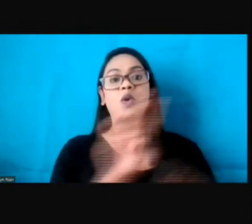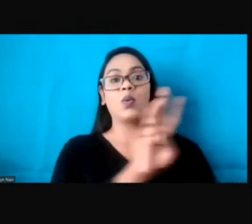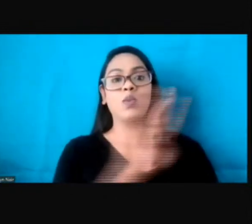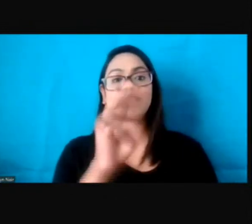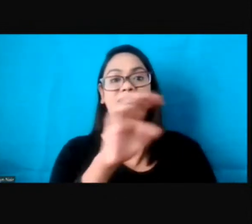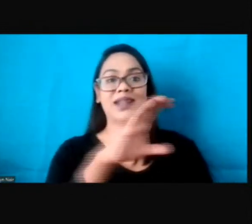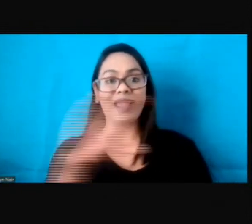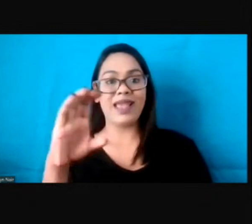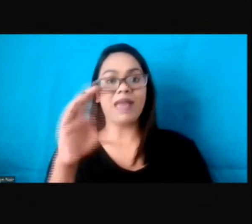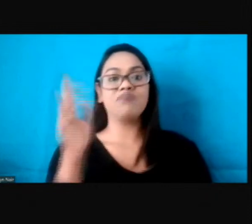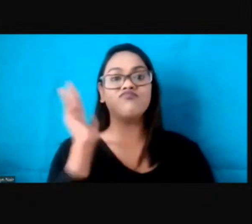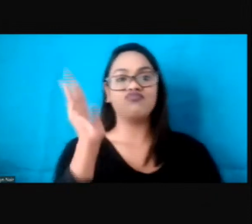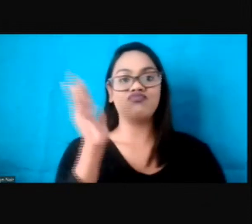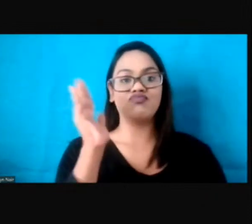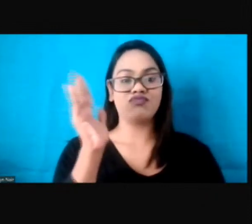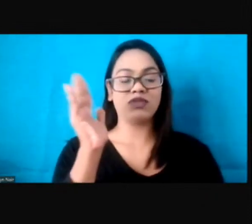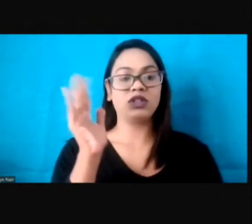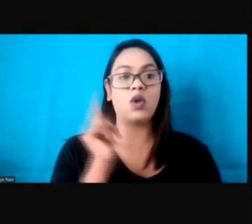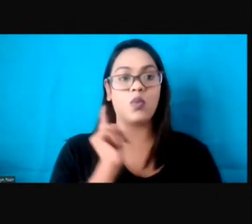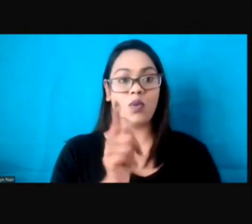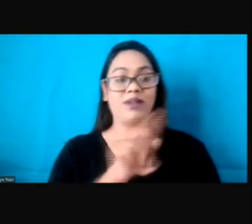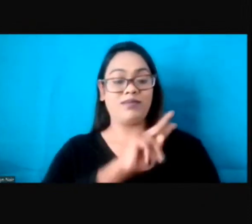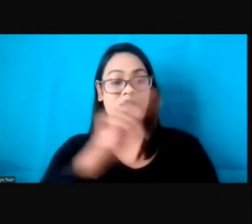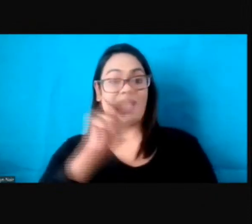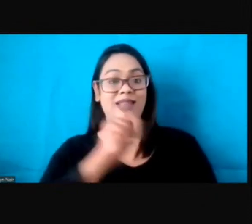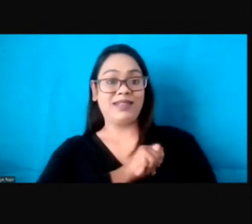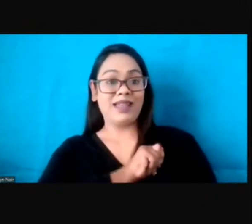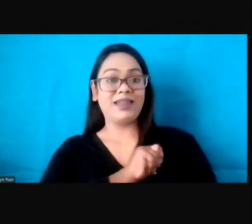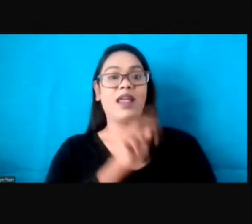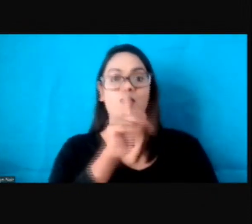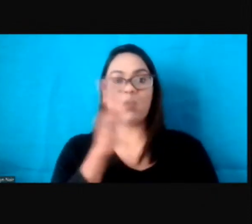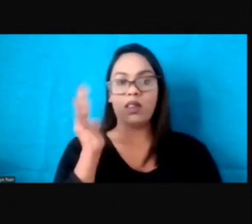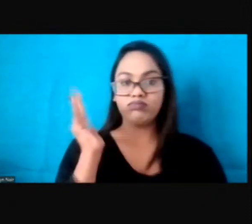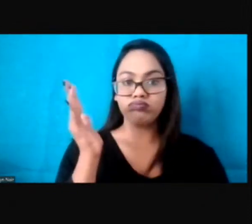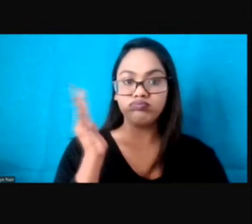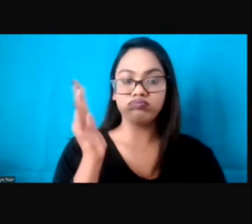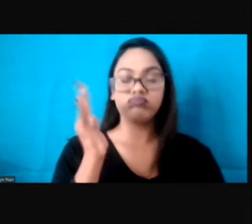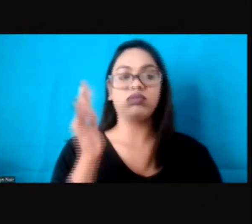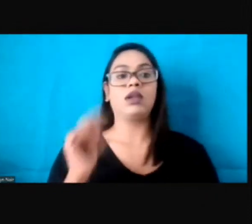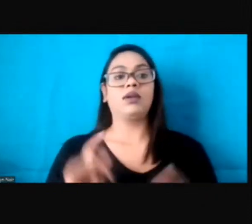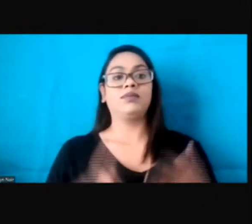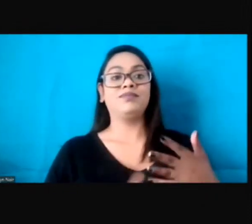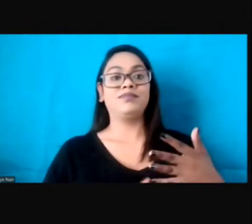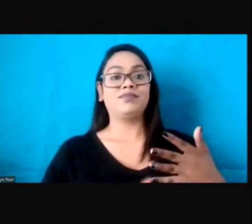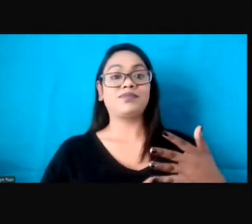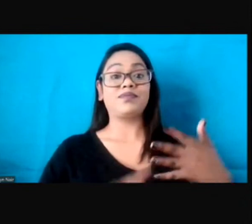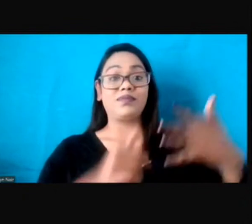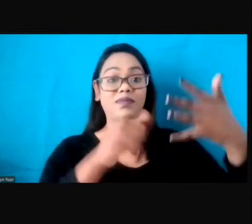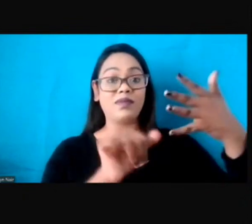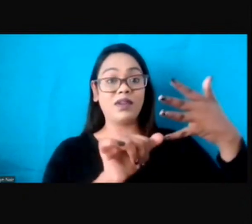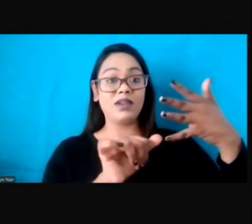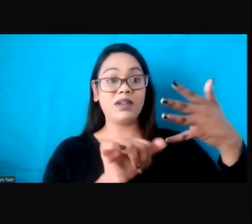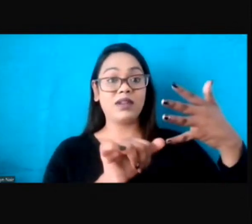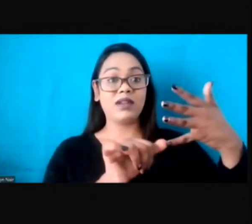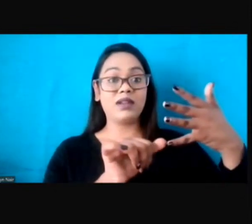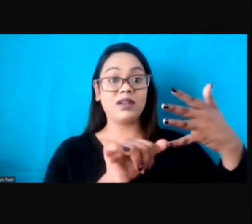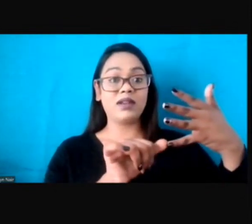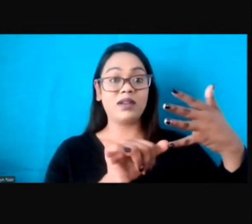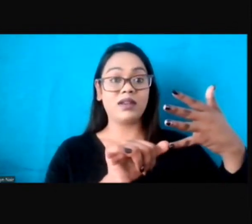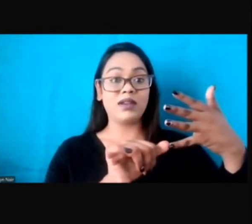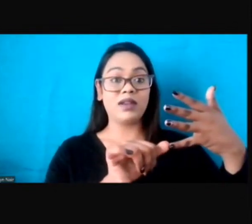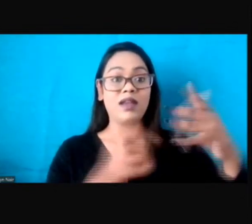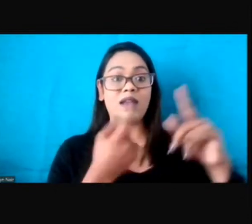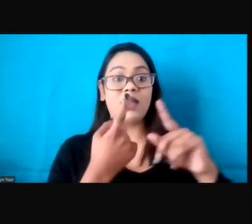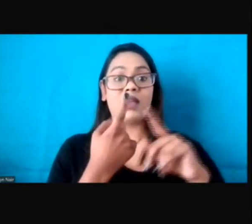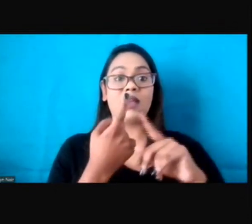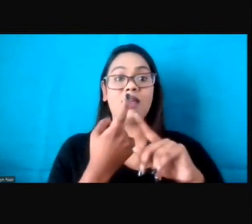Klute and KZN by Dr. Sandile Shabalala. Then we'll get a presentation on trauma by